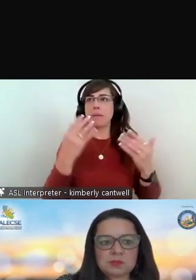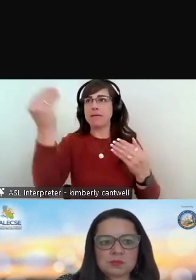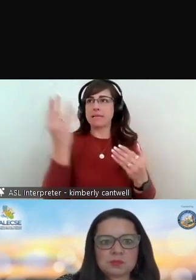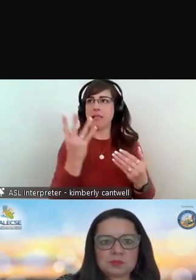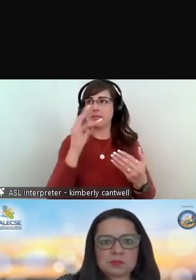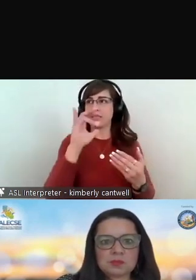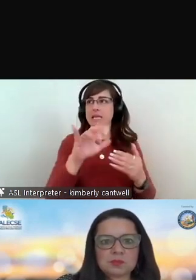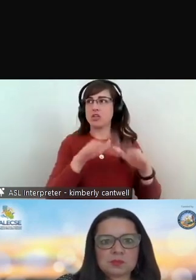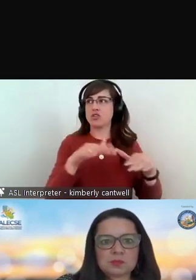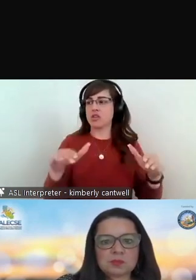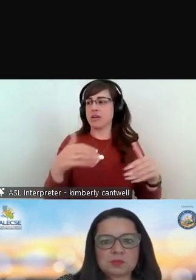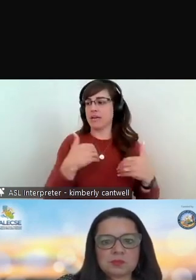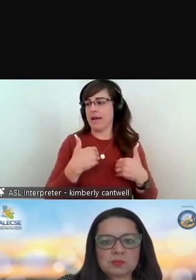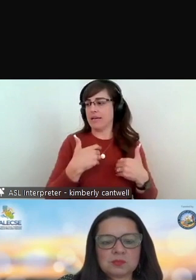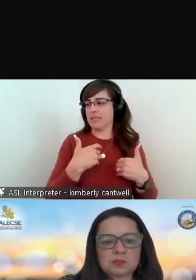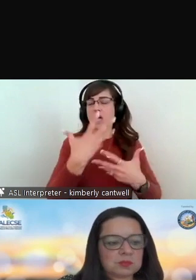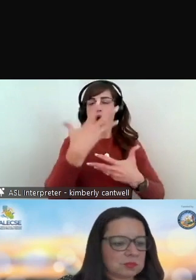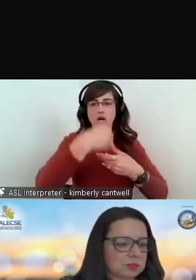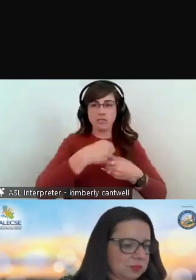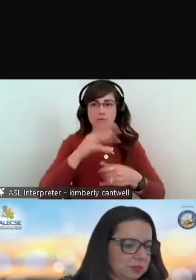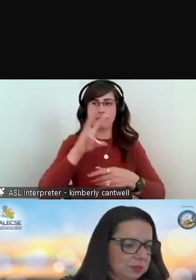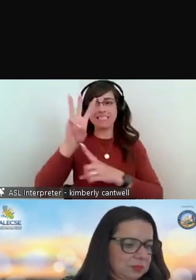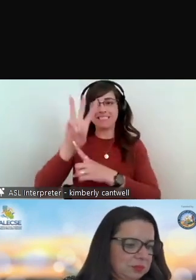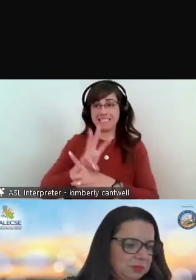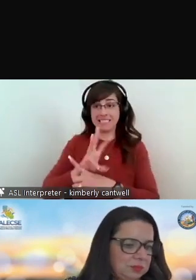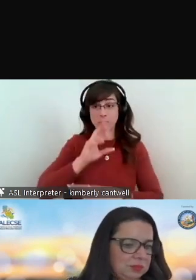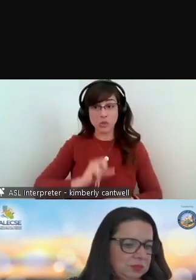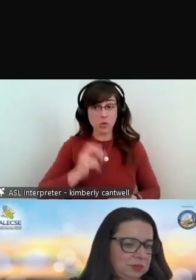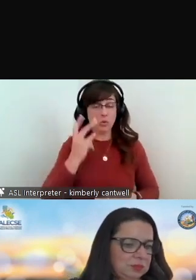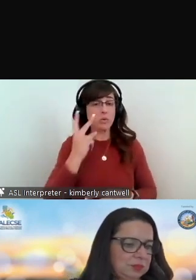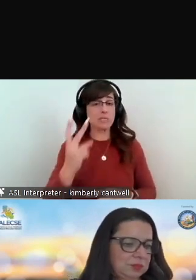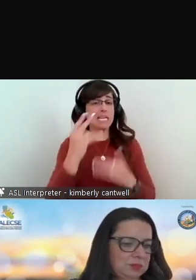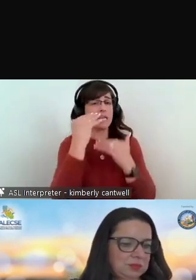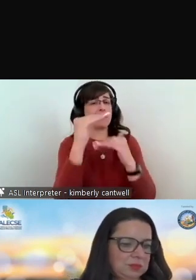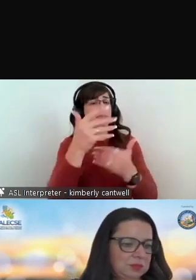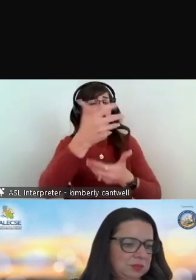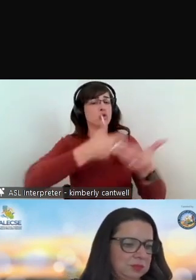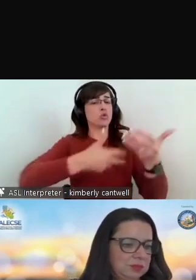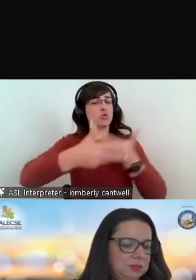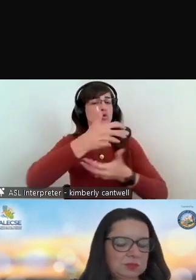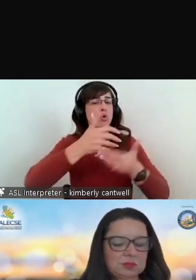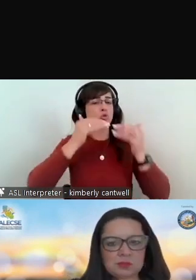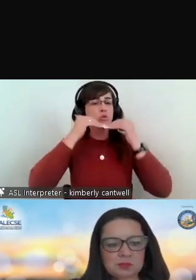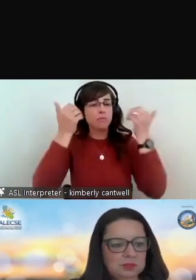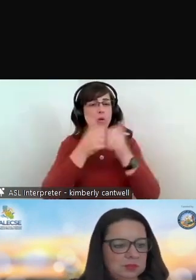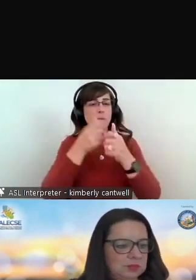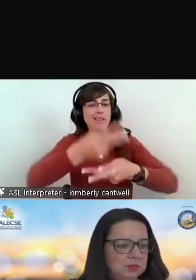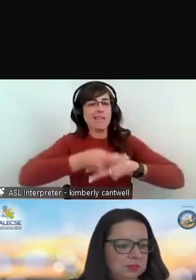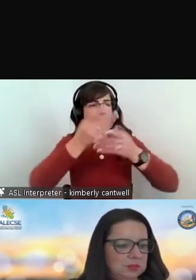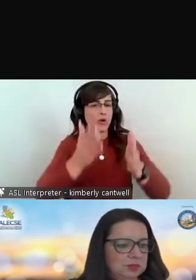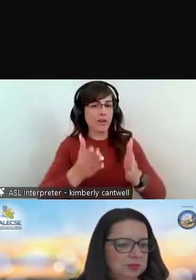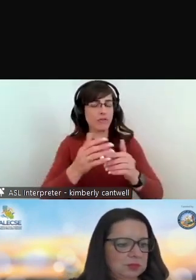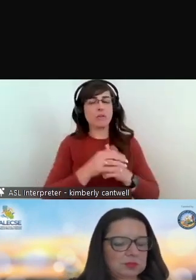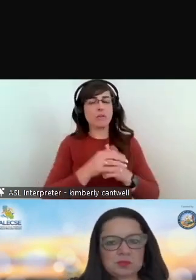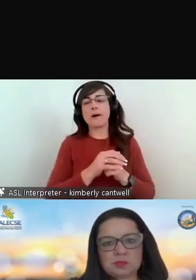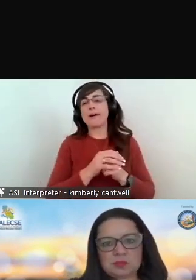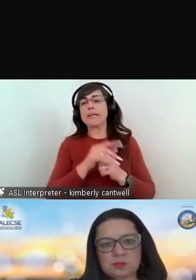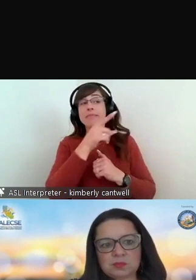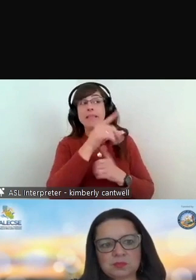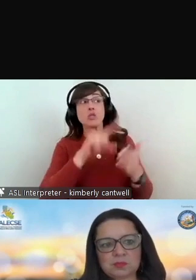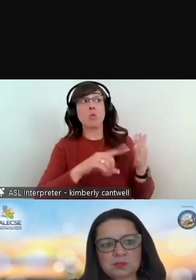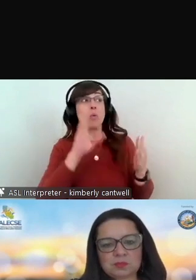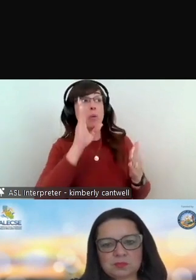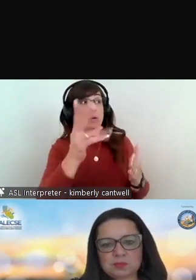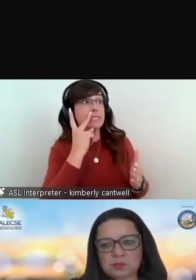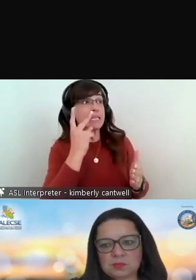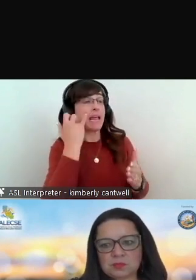a child has autism. So by 6 months, we're going to see the limited social smiles with caregivers. So this is what we would see